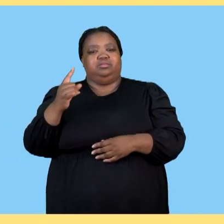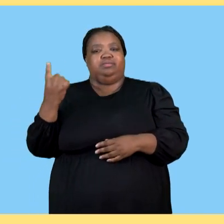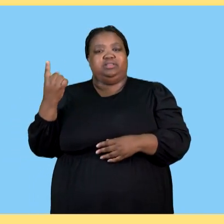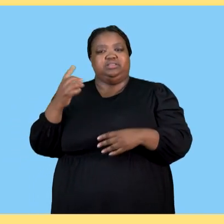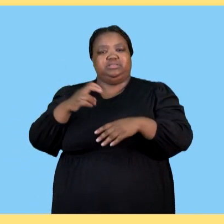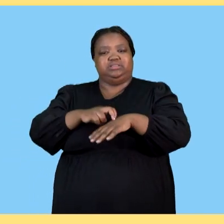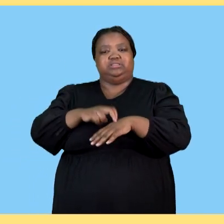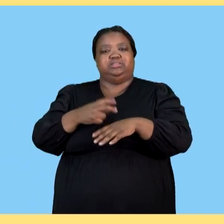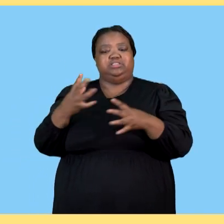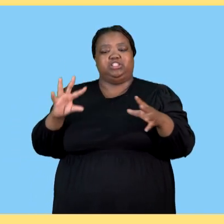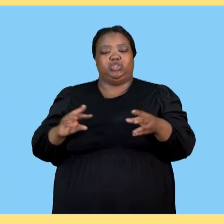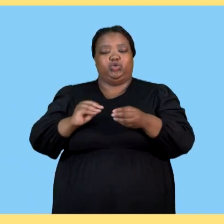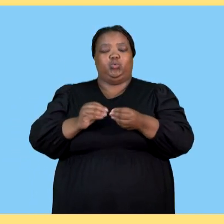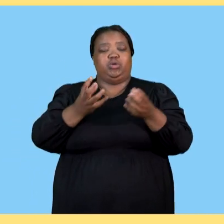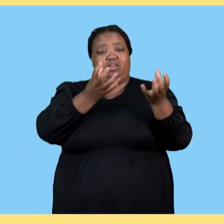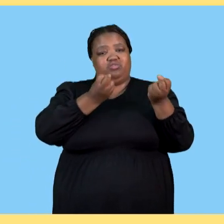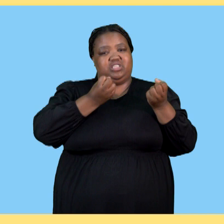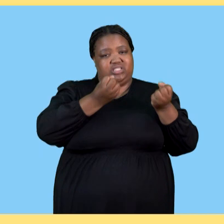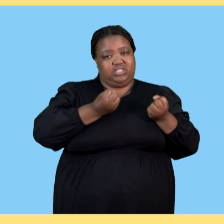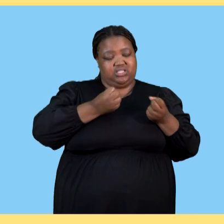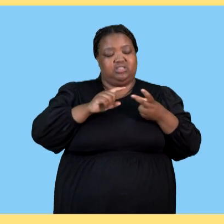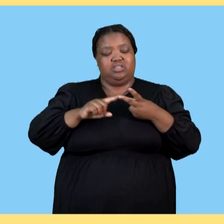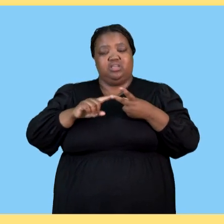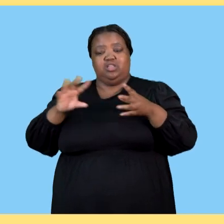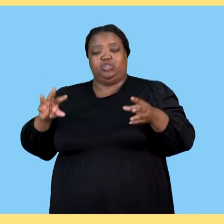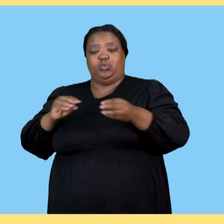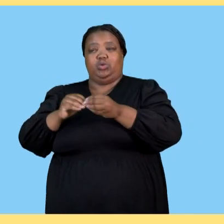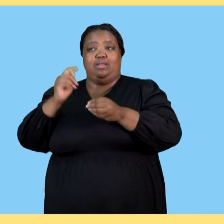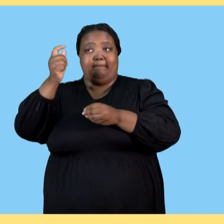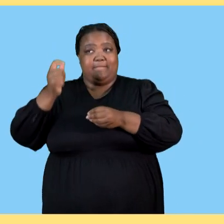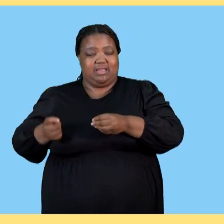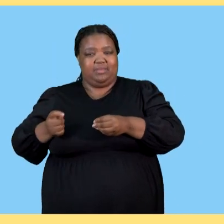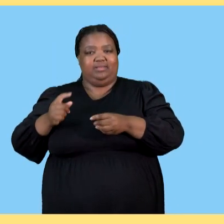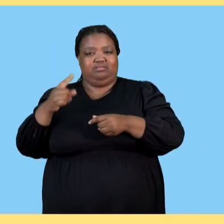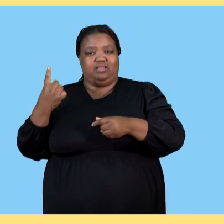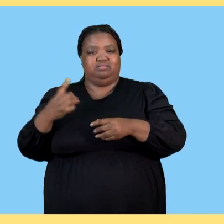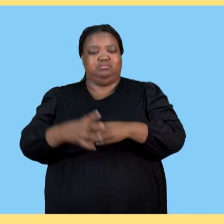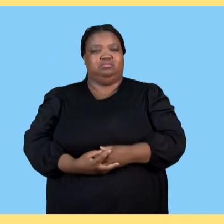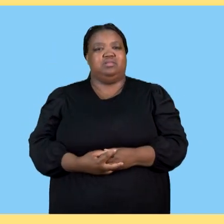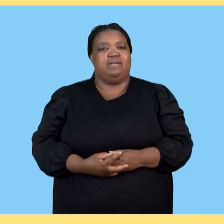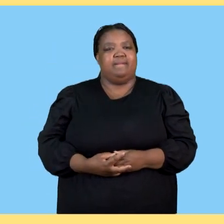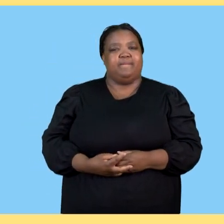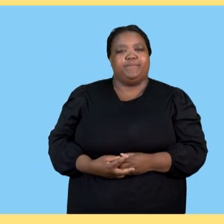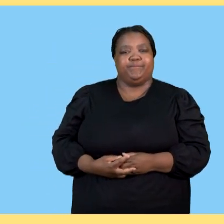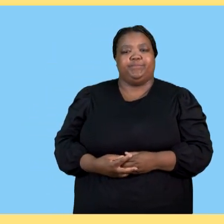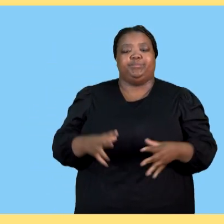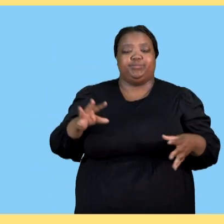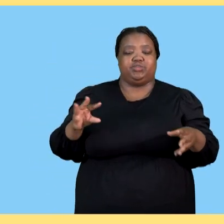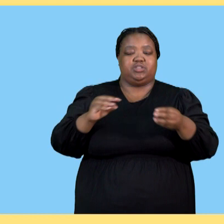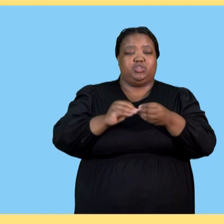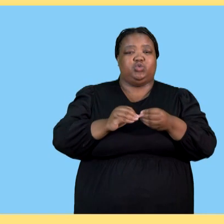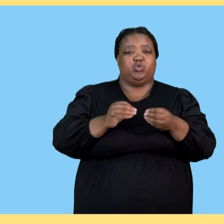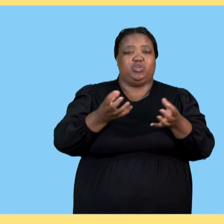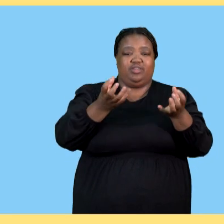First, we need to get the total receipts here and the total payments. Let's do that. To get